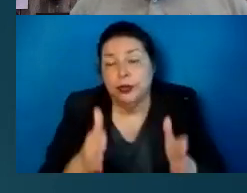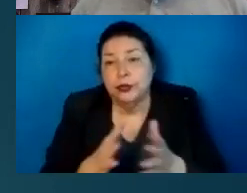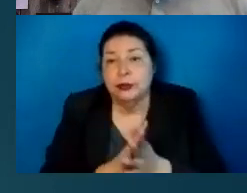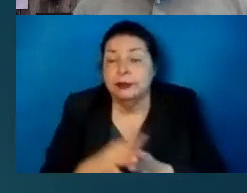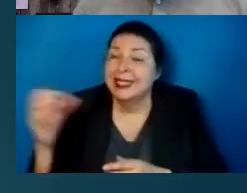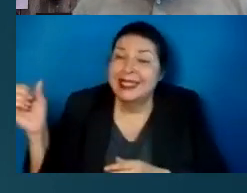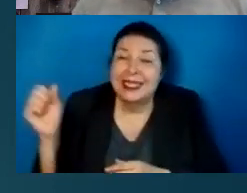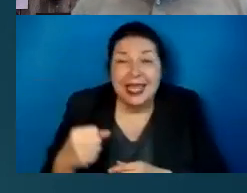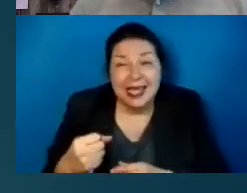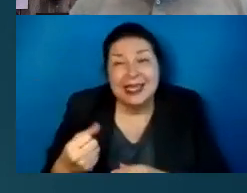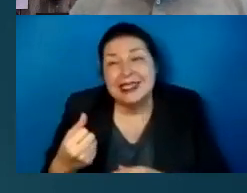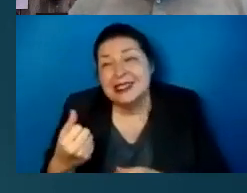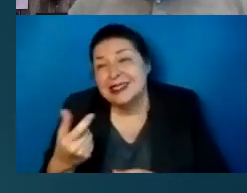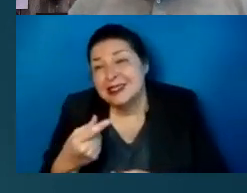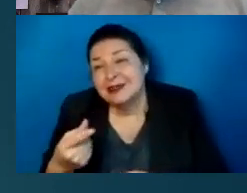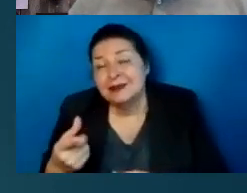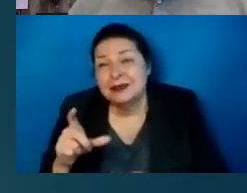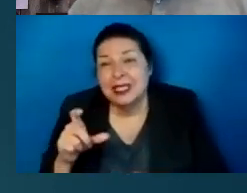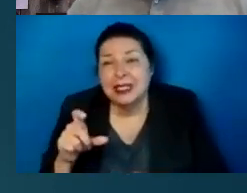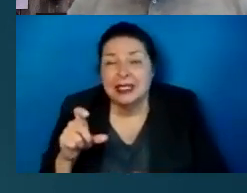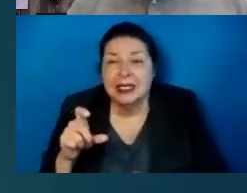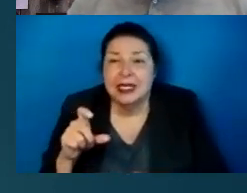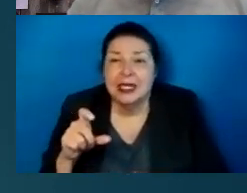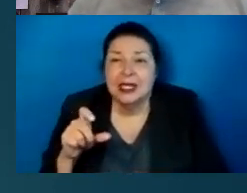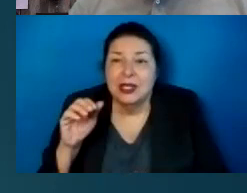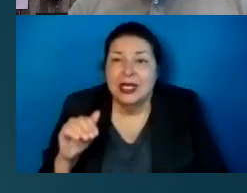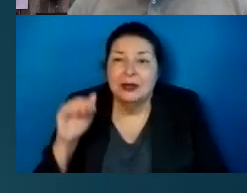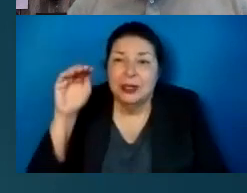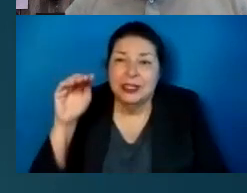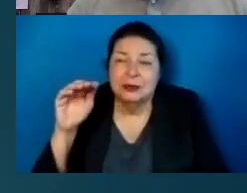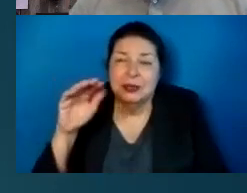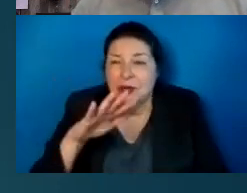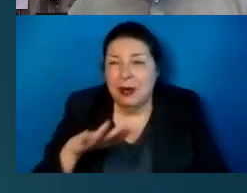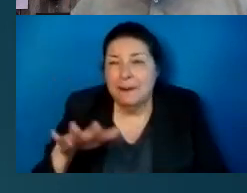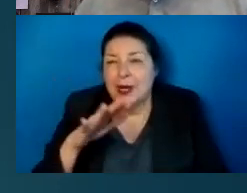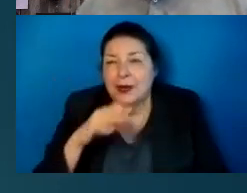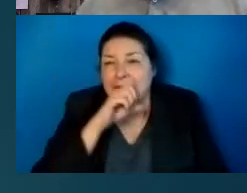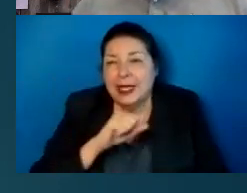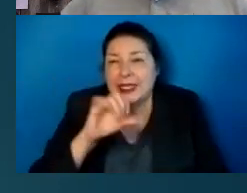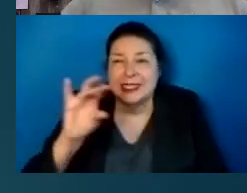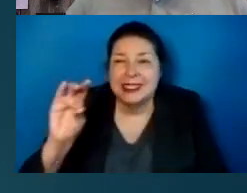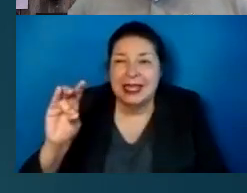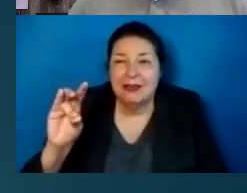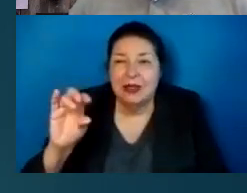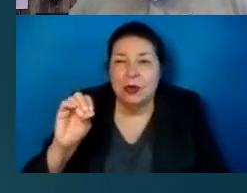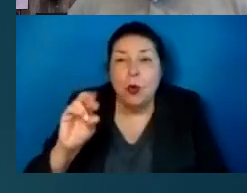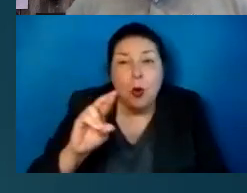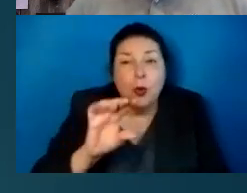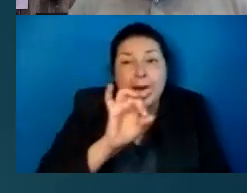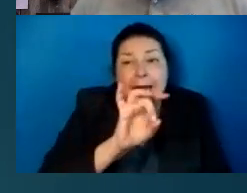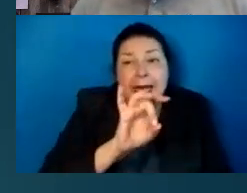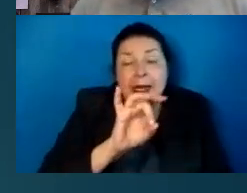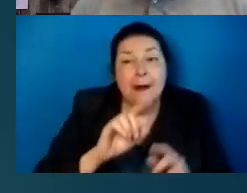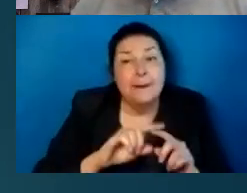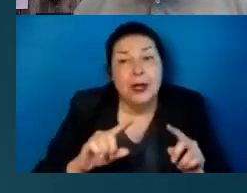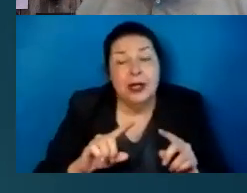Yes, they had to, you had to raise them until about 7 or 8, but at 7 or 8, they could start taking over